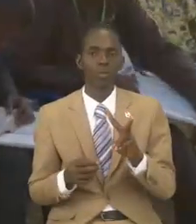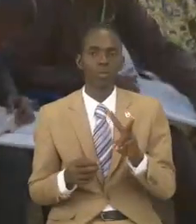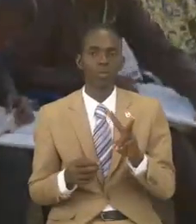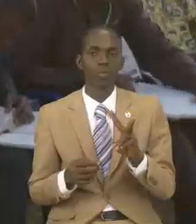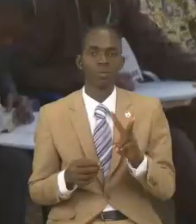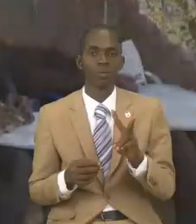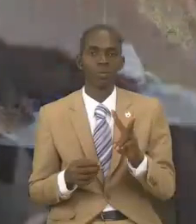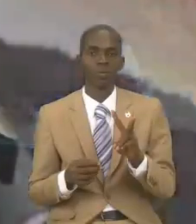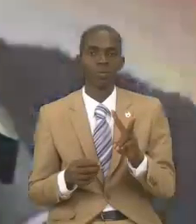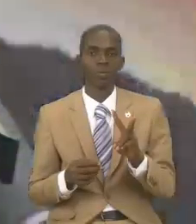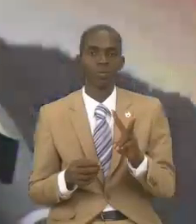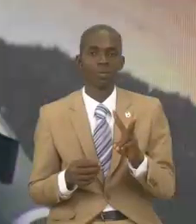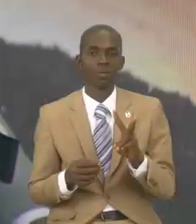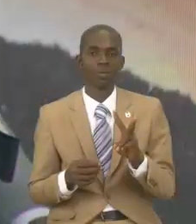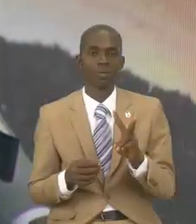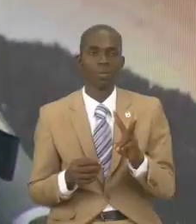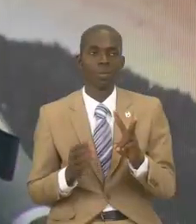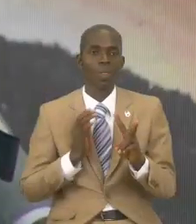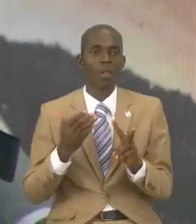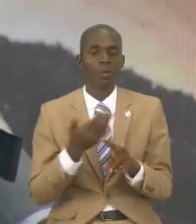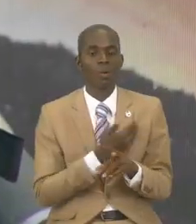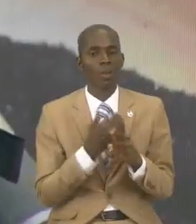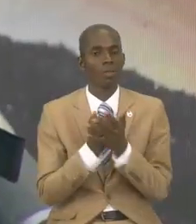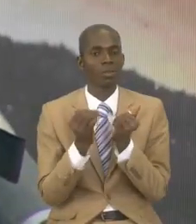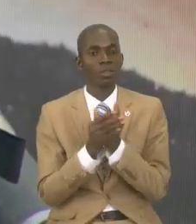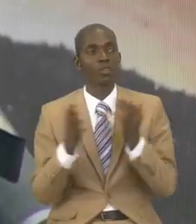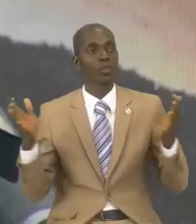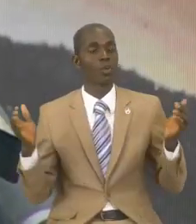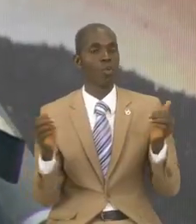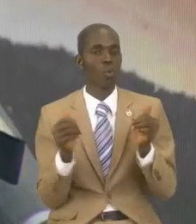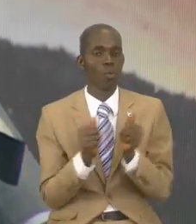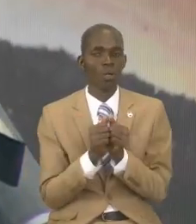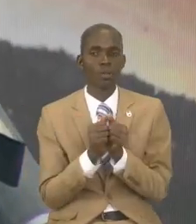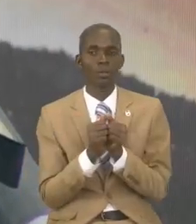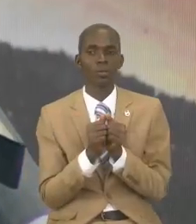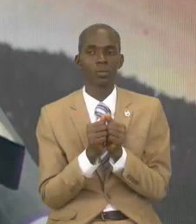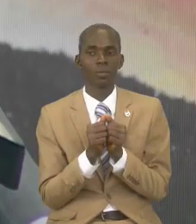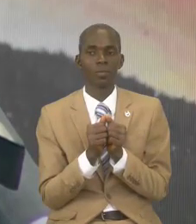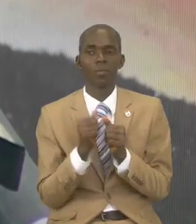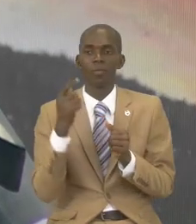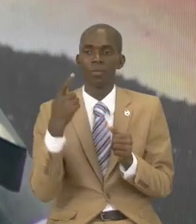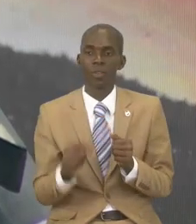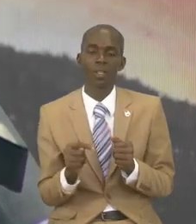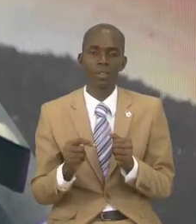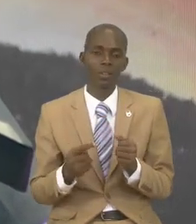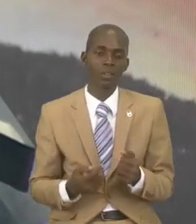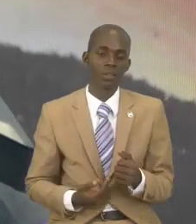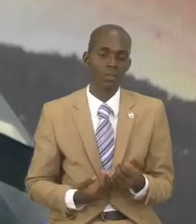two, our crucifixion with a sacrificial